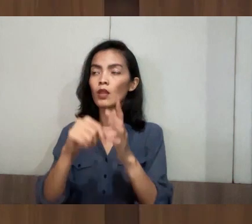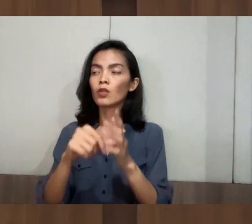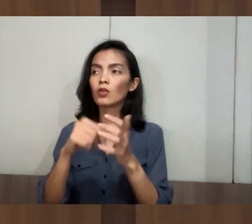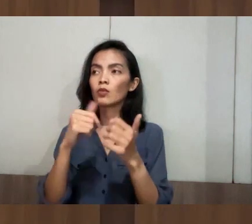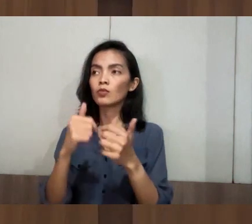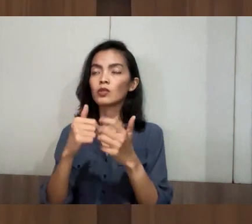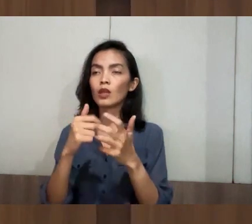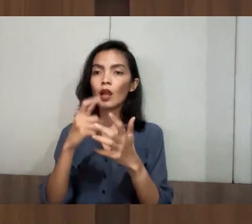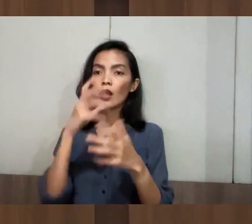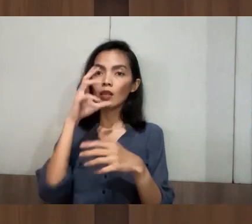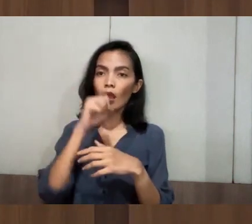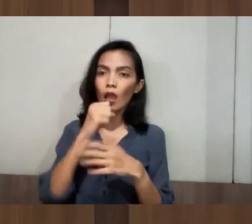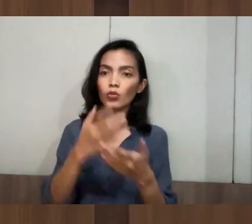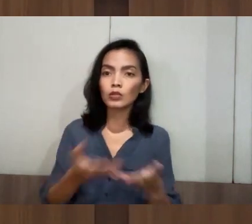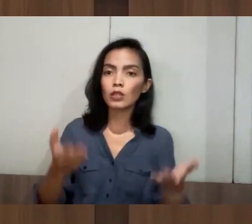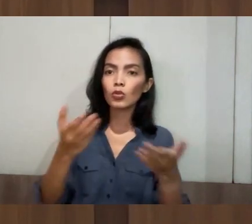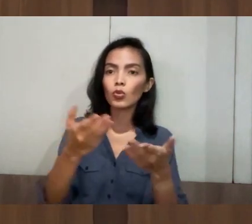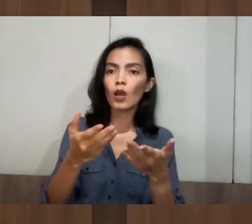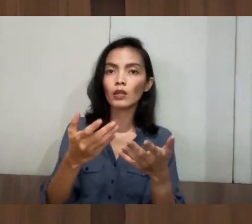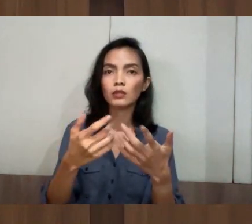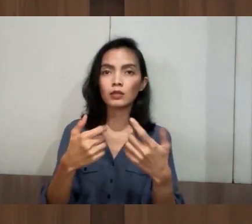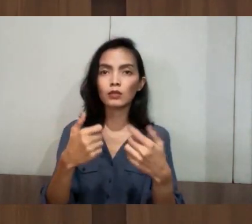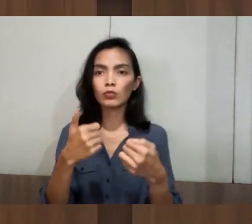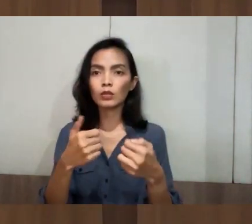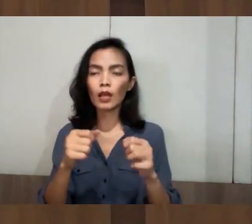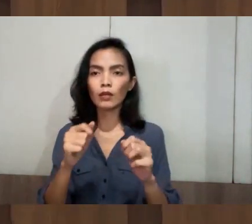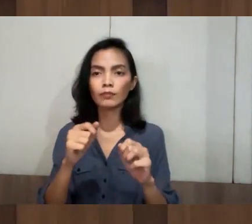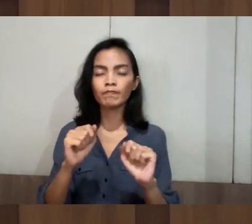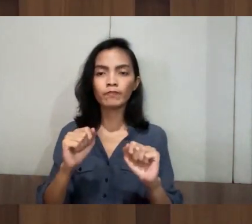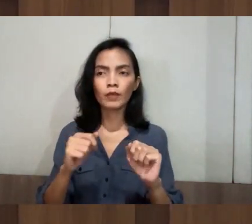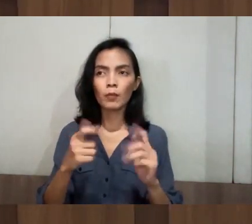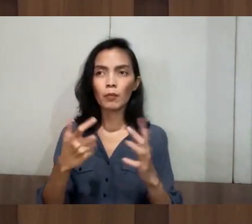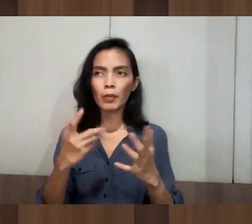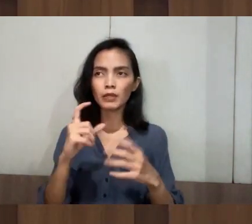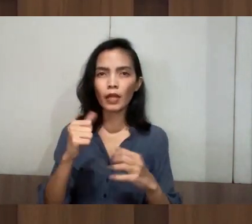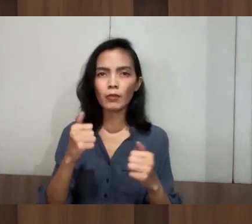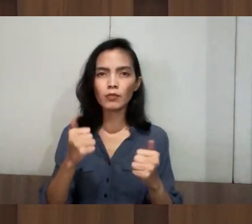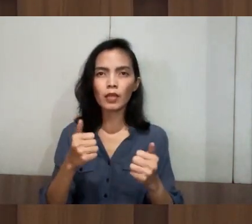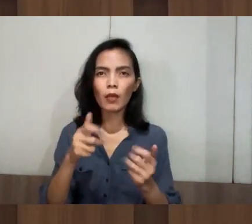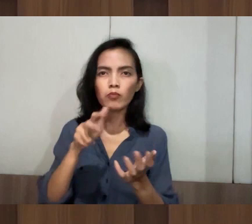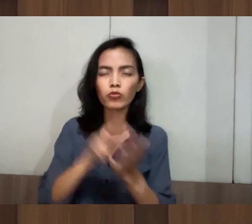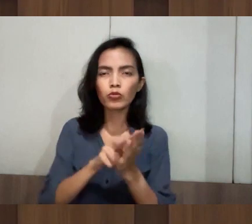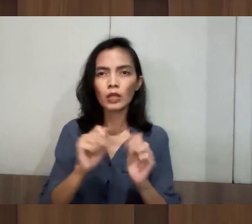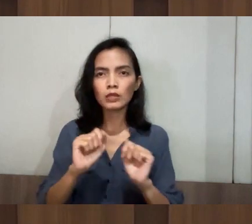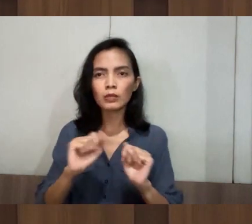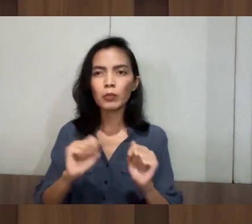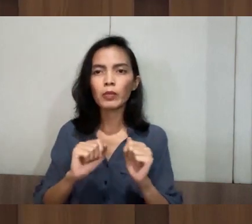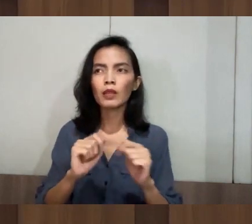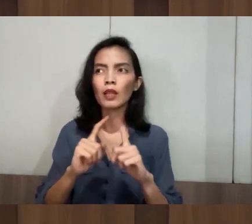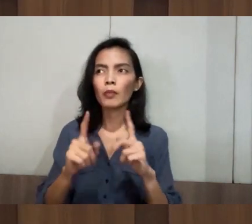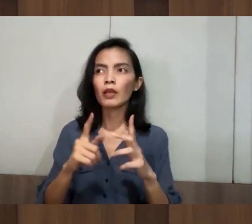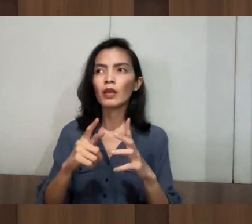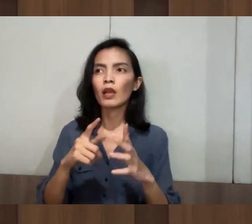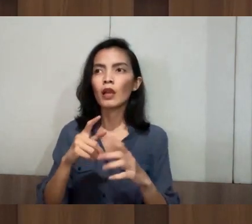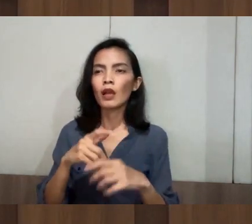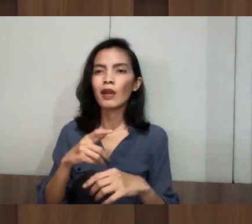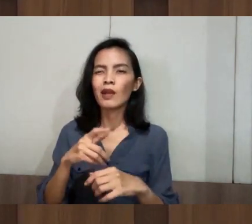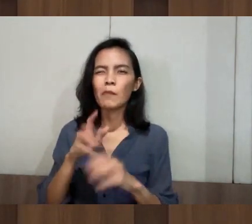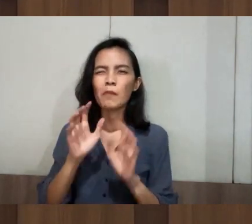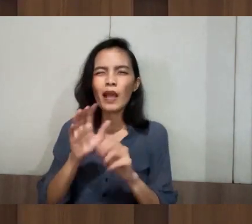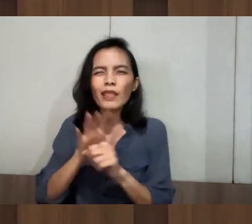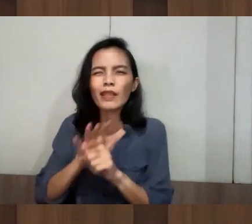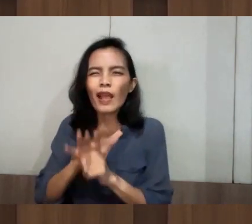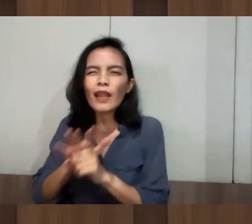this OODA loop technique will help you to quickly assess your situation and make a quick call under